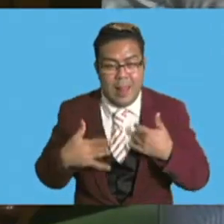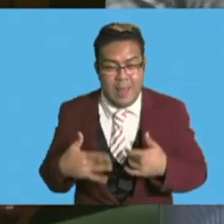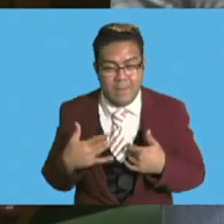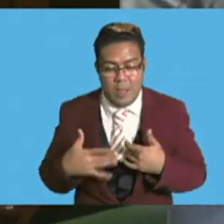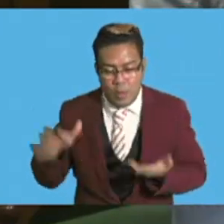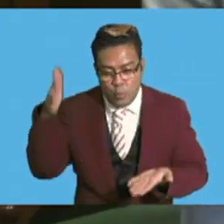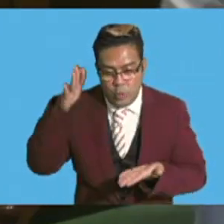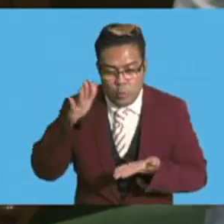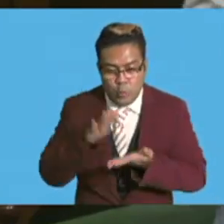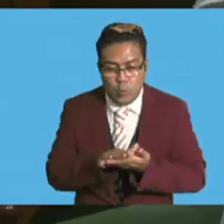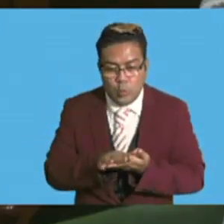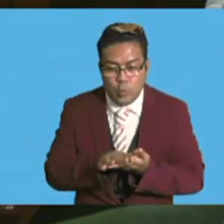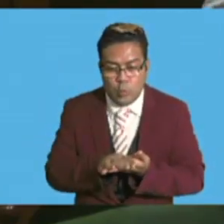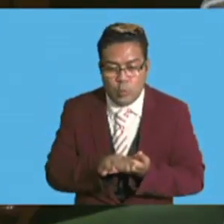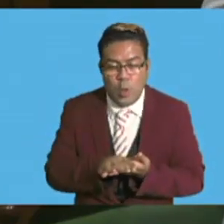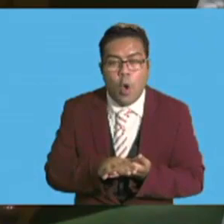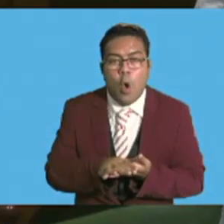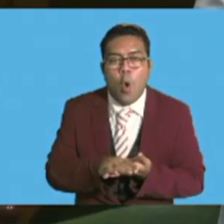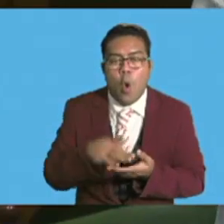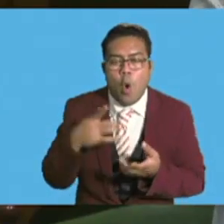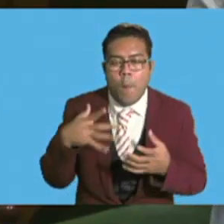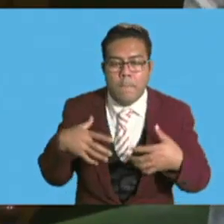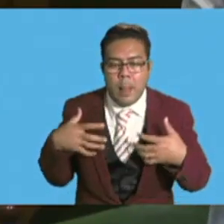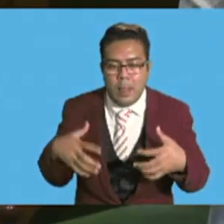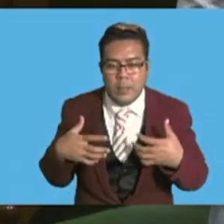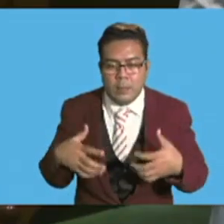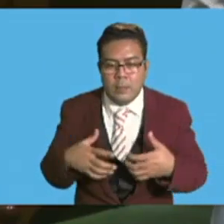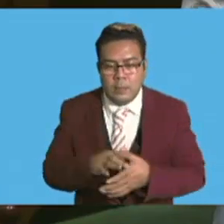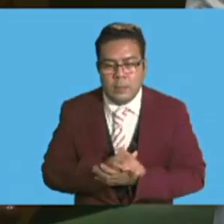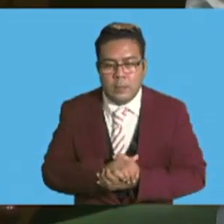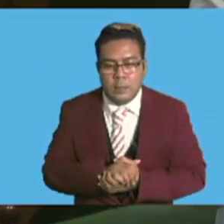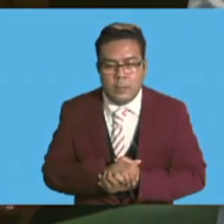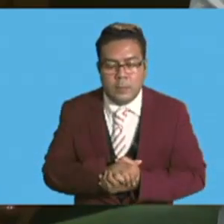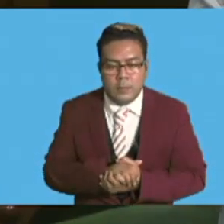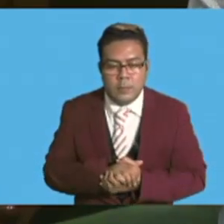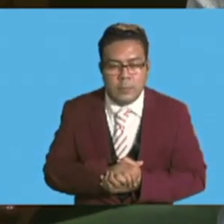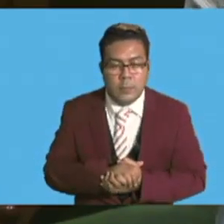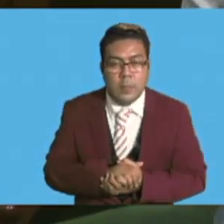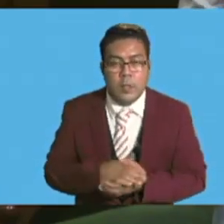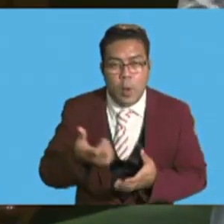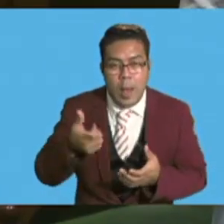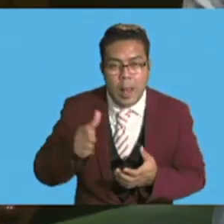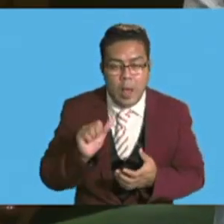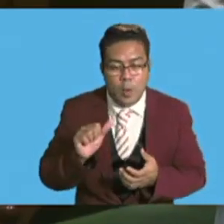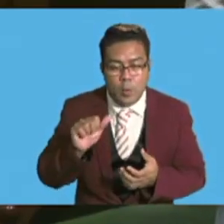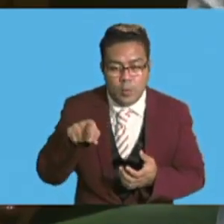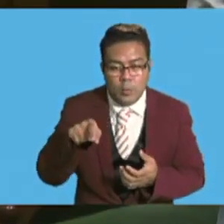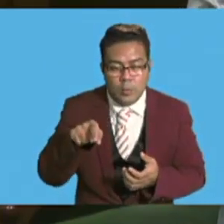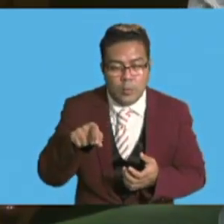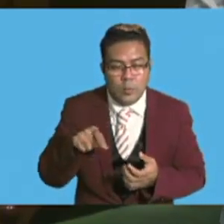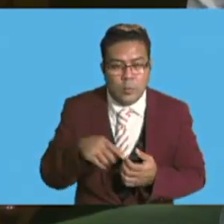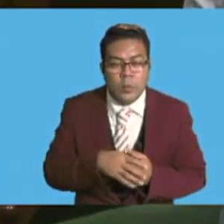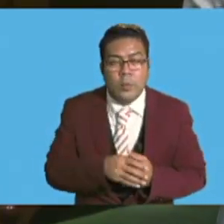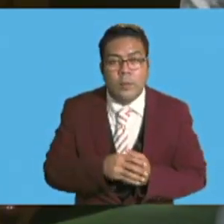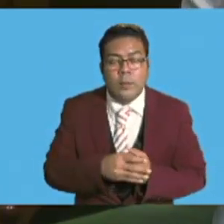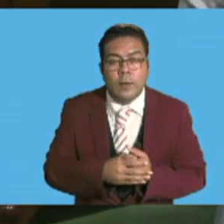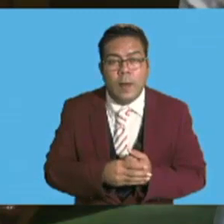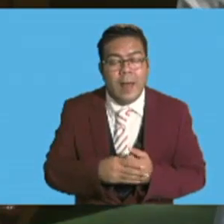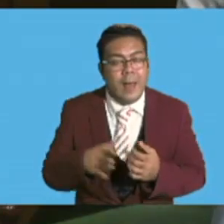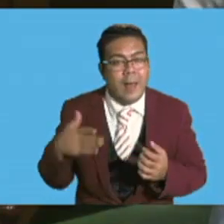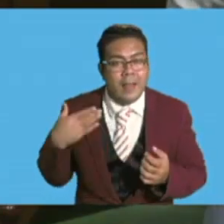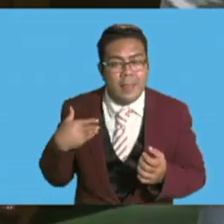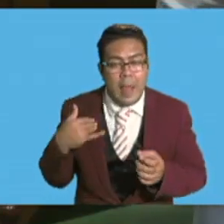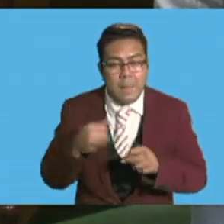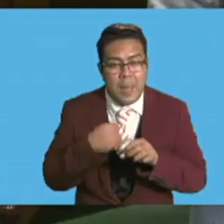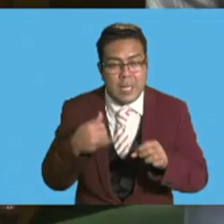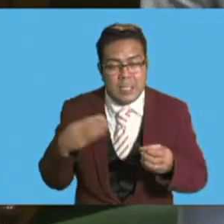reduce complaints. And the 2019-2020 budget allows the Ministry of Health and Medical Services to strengthen our human resource procedures, improve